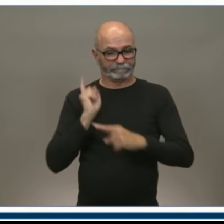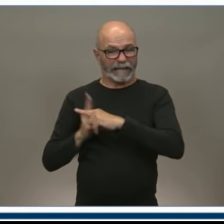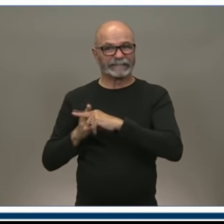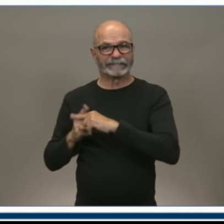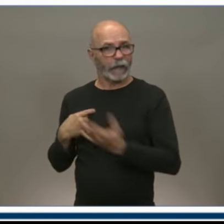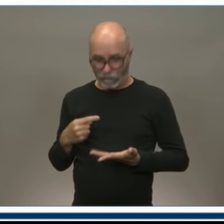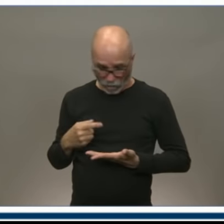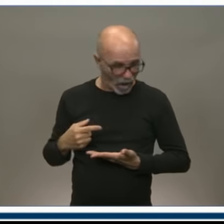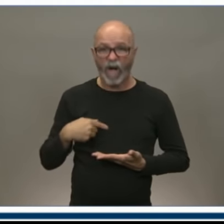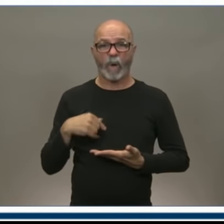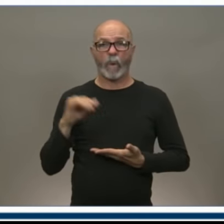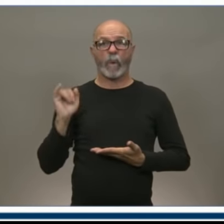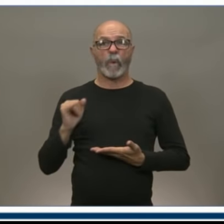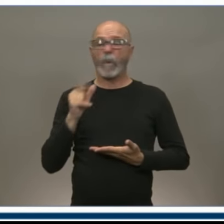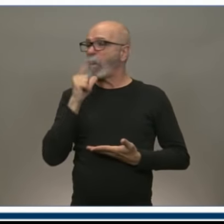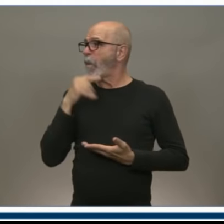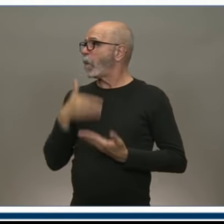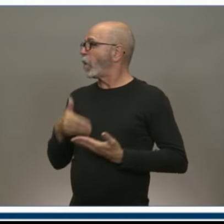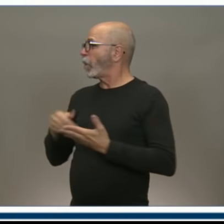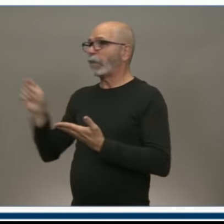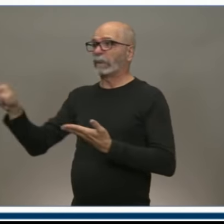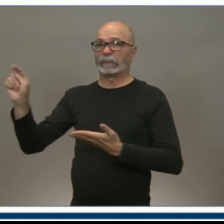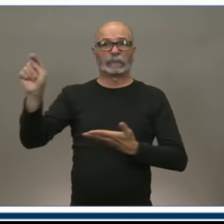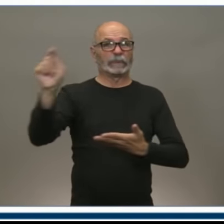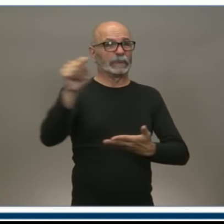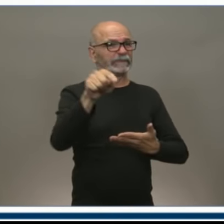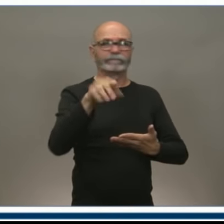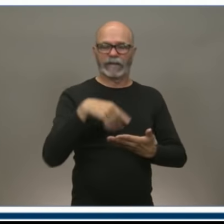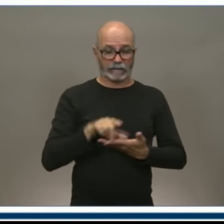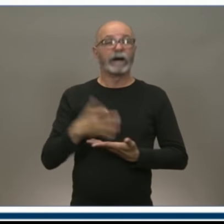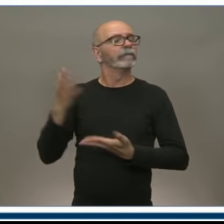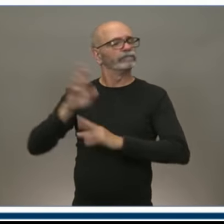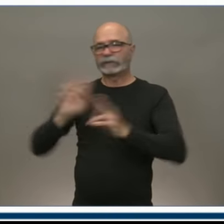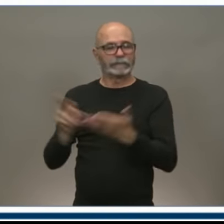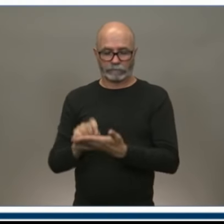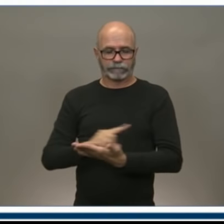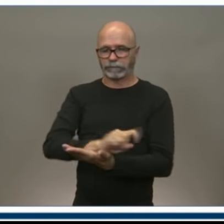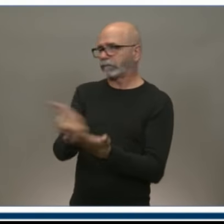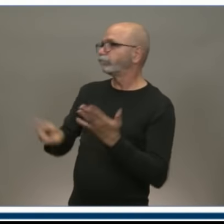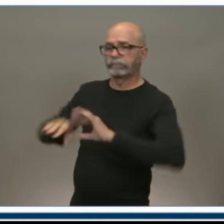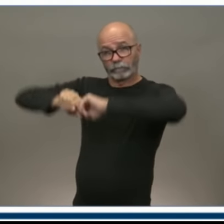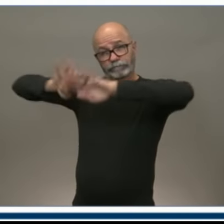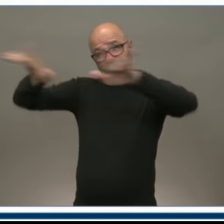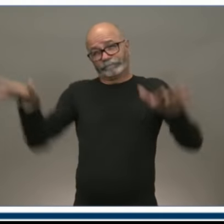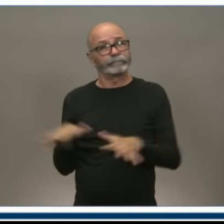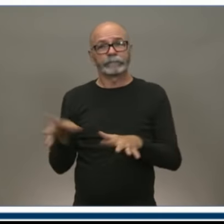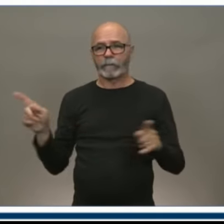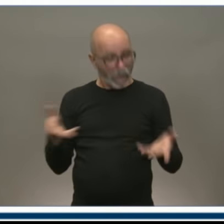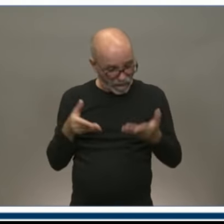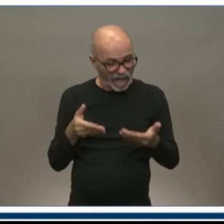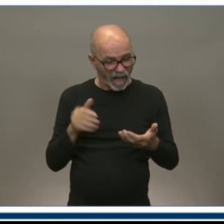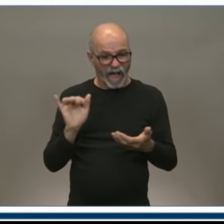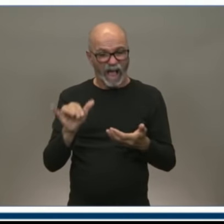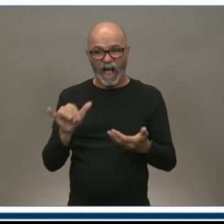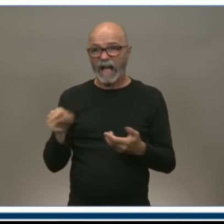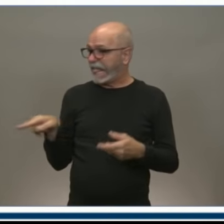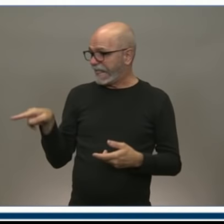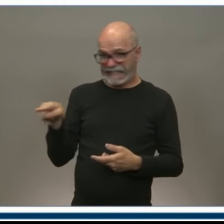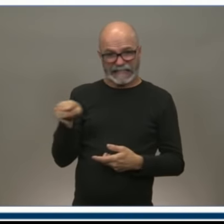a notification alert goes out to all the phones that have met that criteria for that close contact. There'll be more than 5